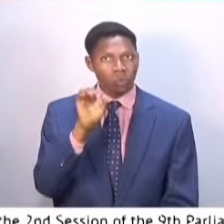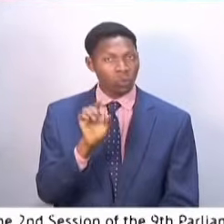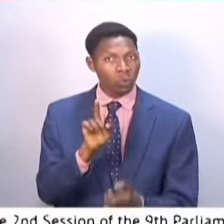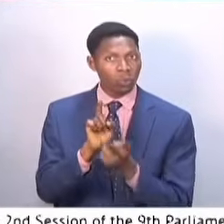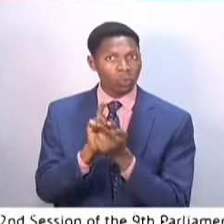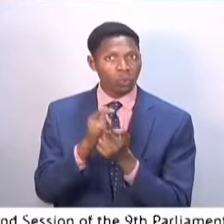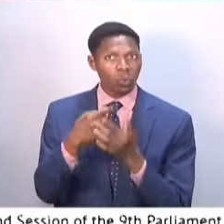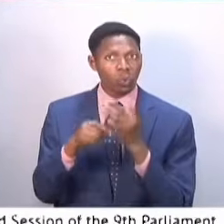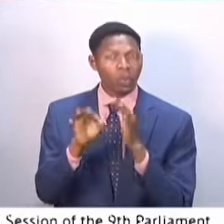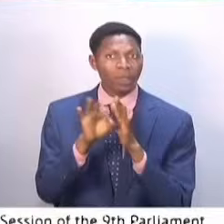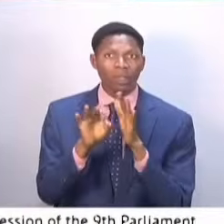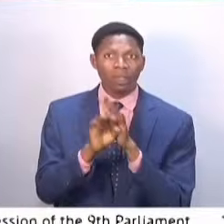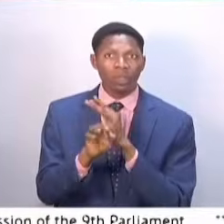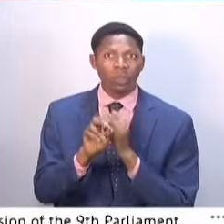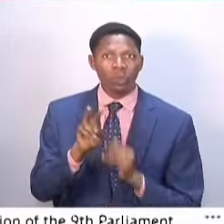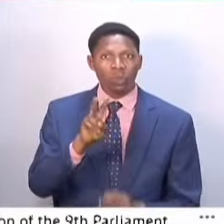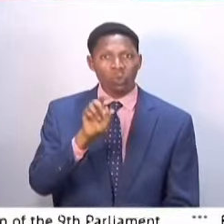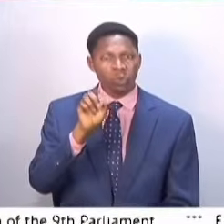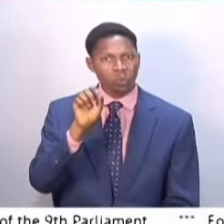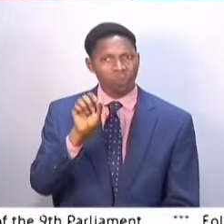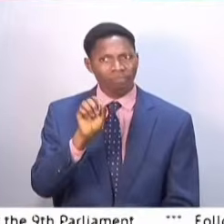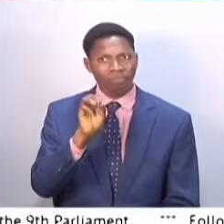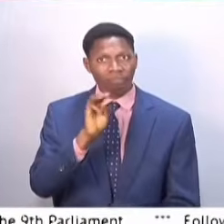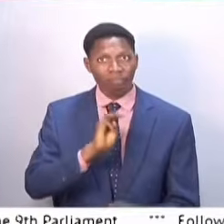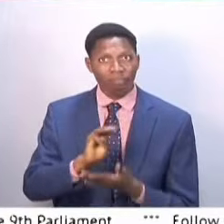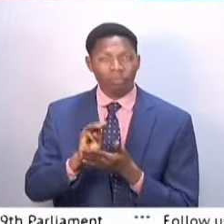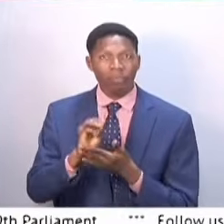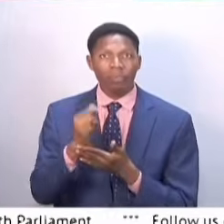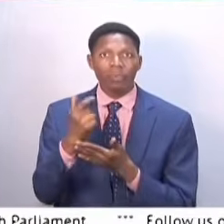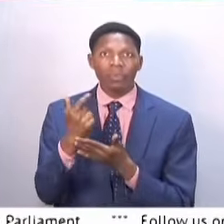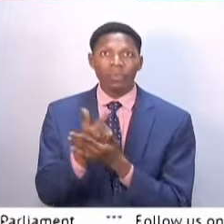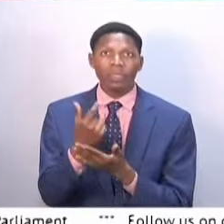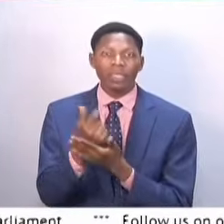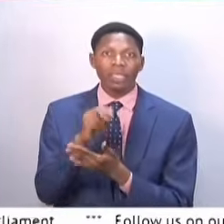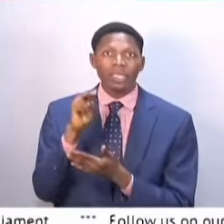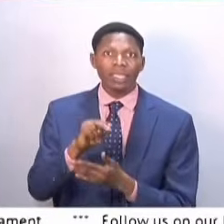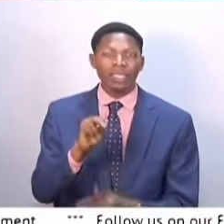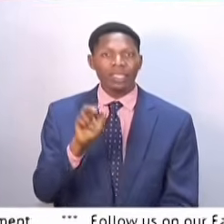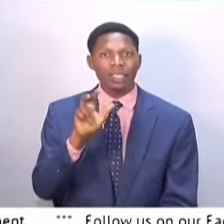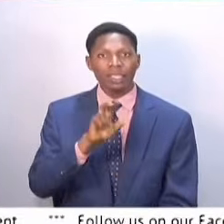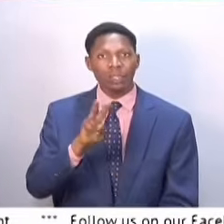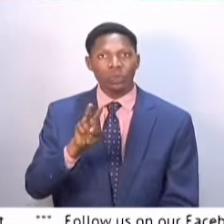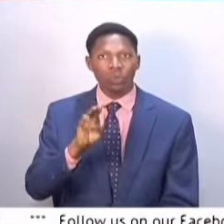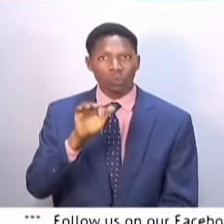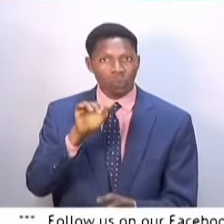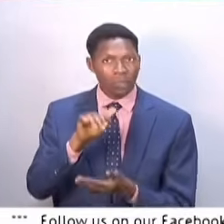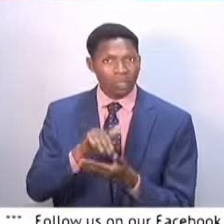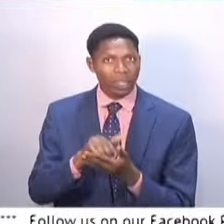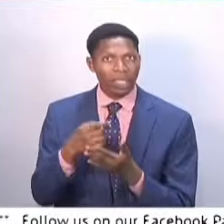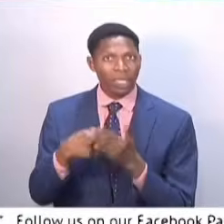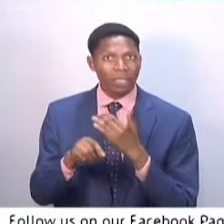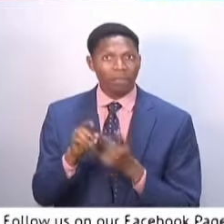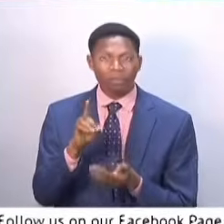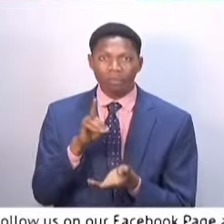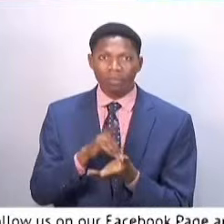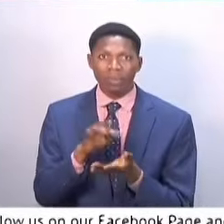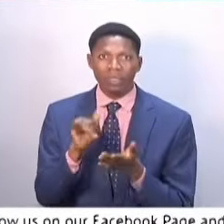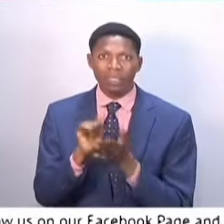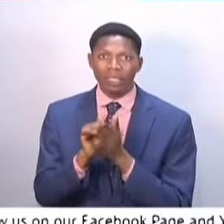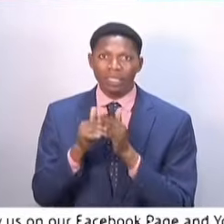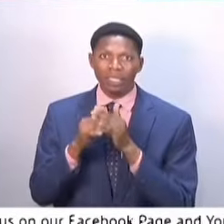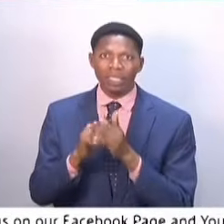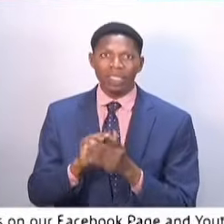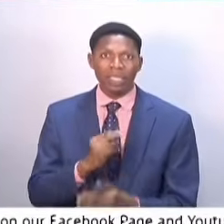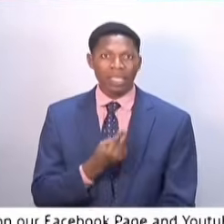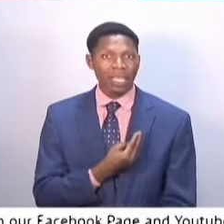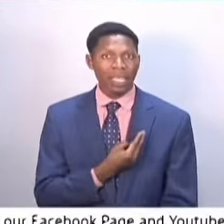population of 32 million and approximate, Ghana would need roughly 32,000 doctors. That leaves